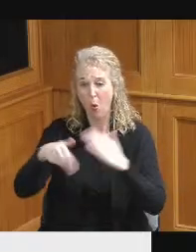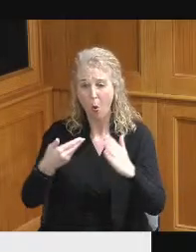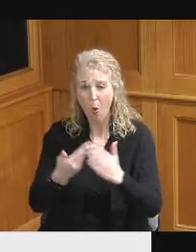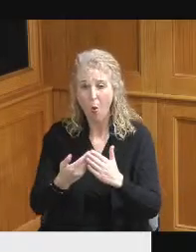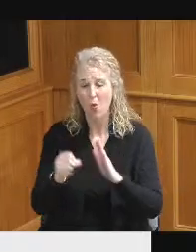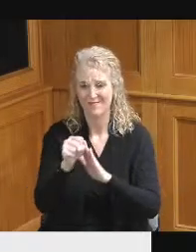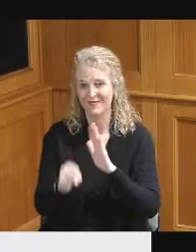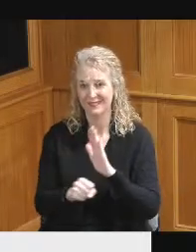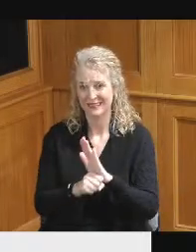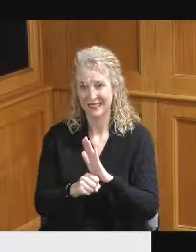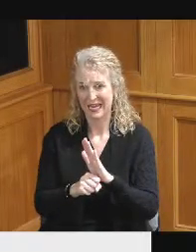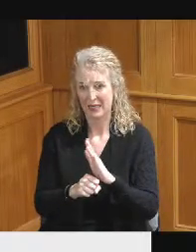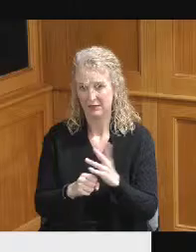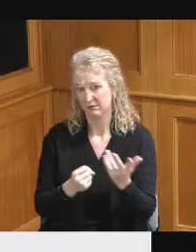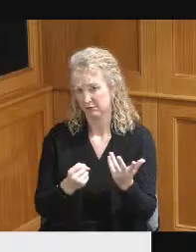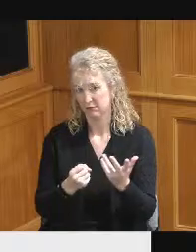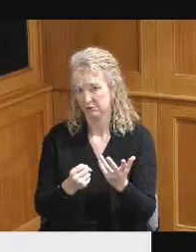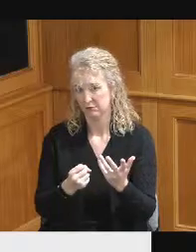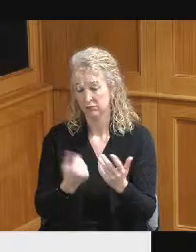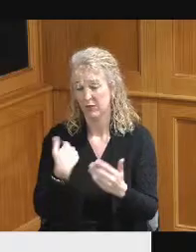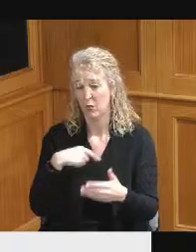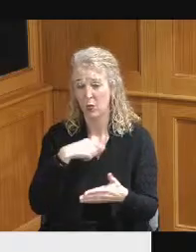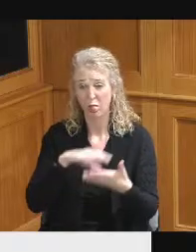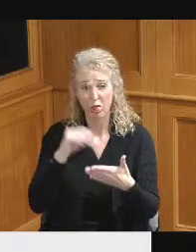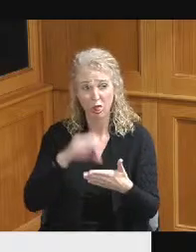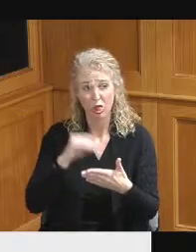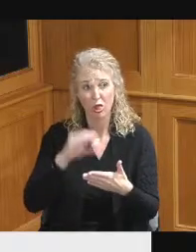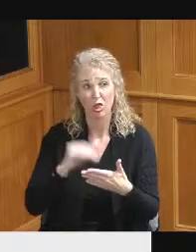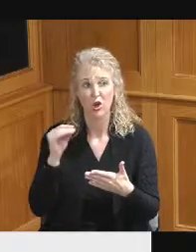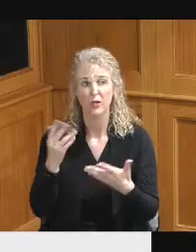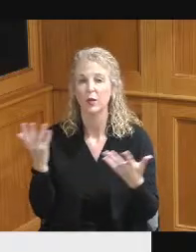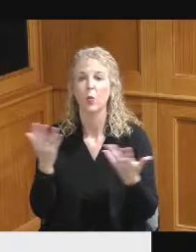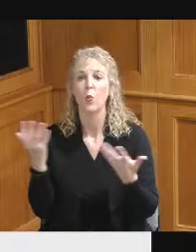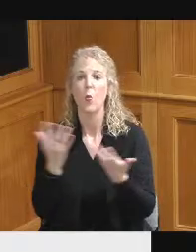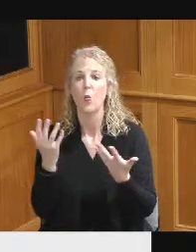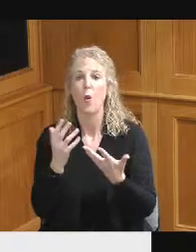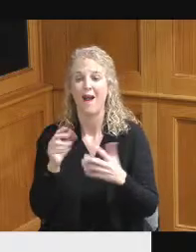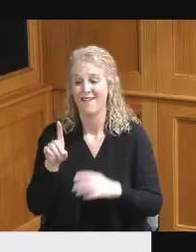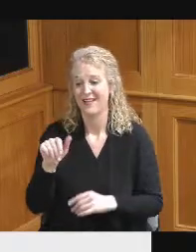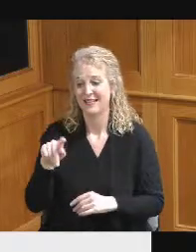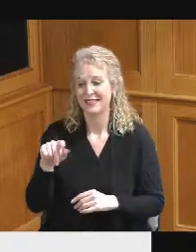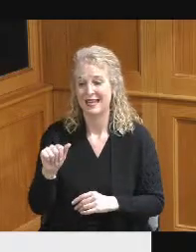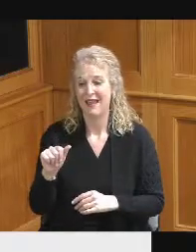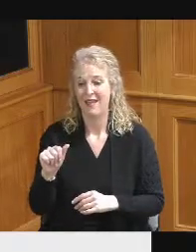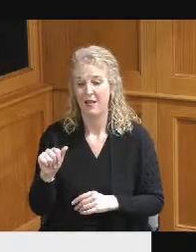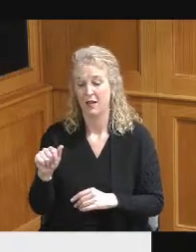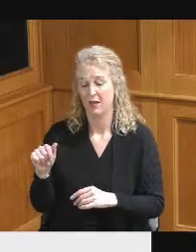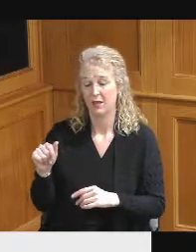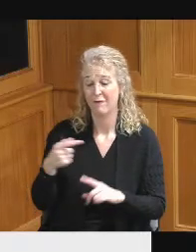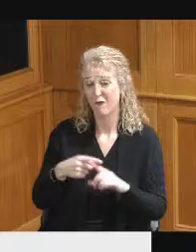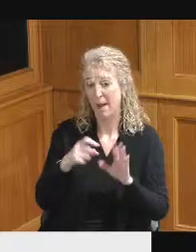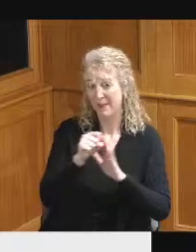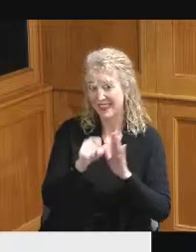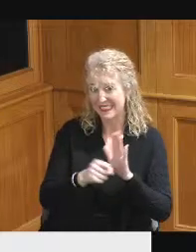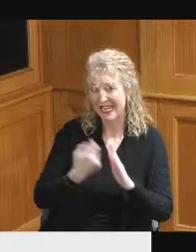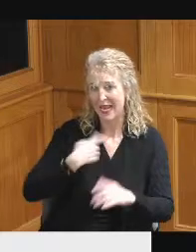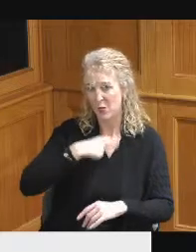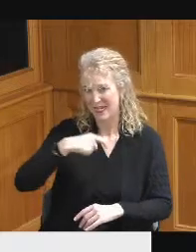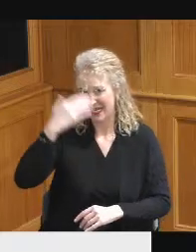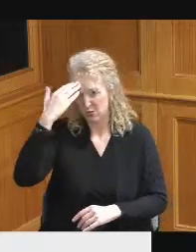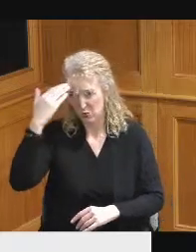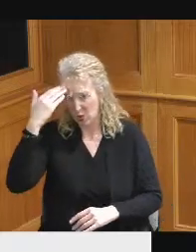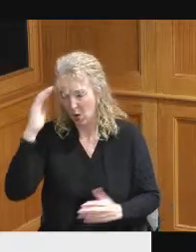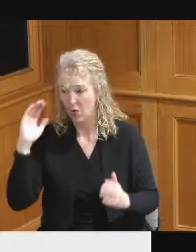of data from CliniSync. And learning what measures align, what can CliniSync capture related to what the hospitals